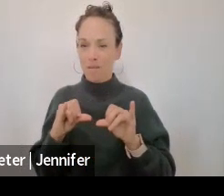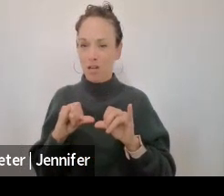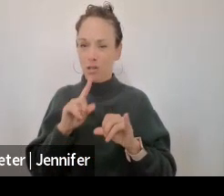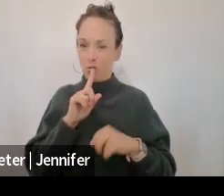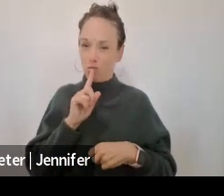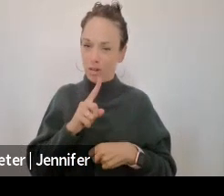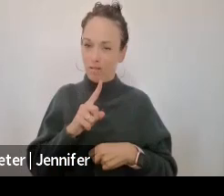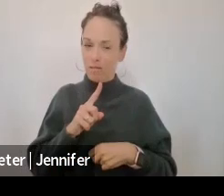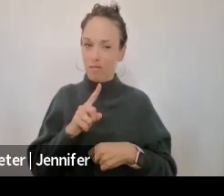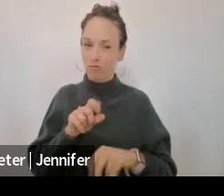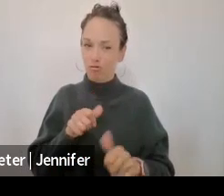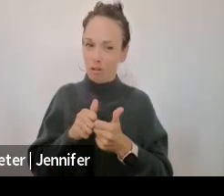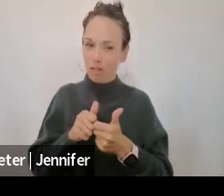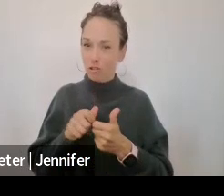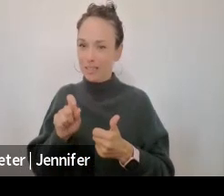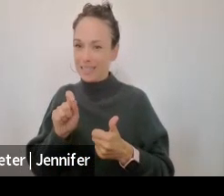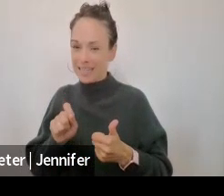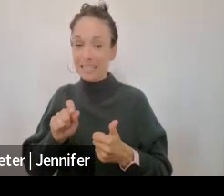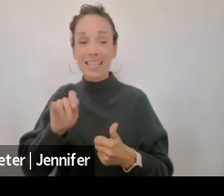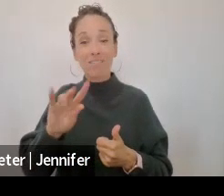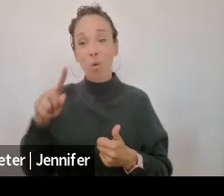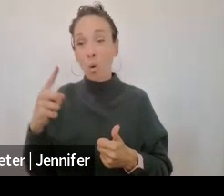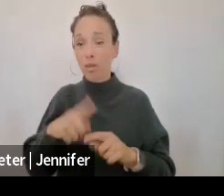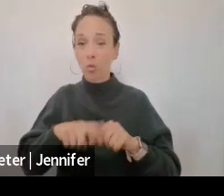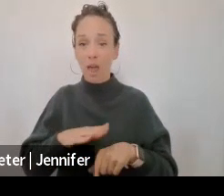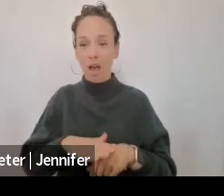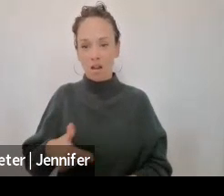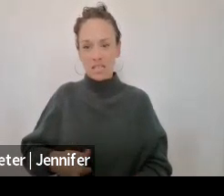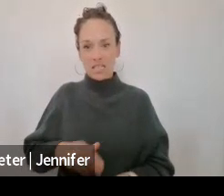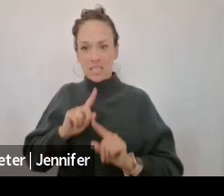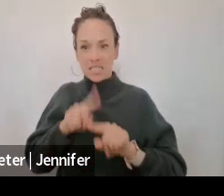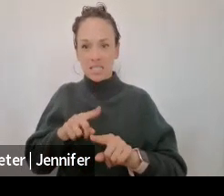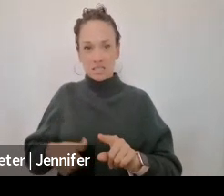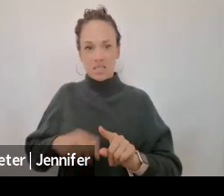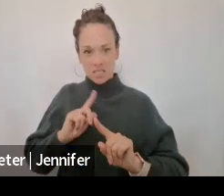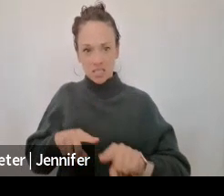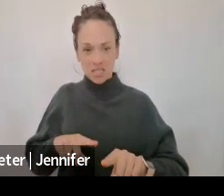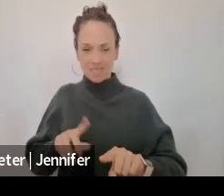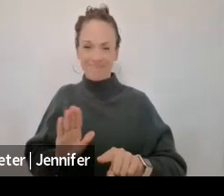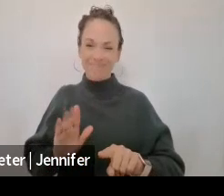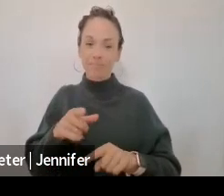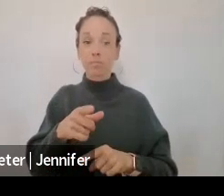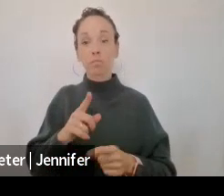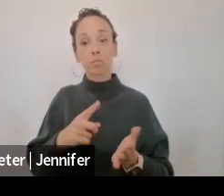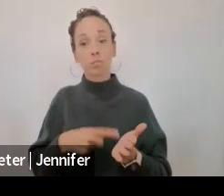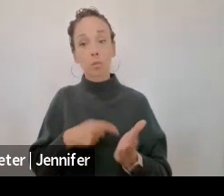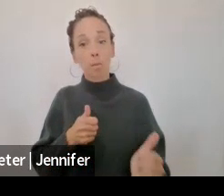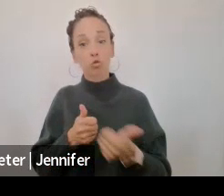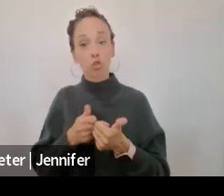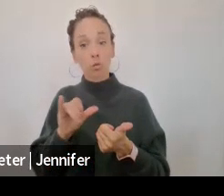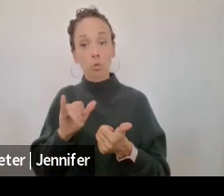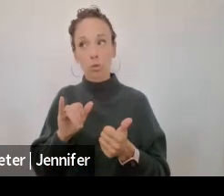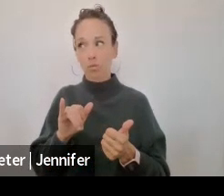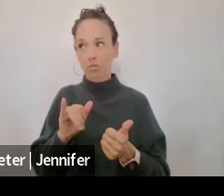solely rely on anecdotal gut reactions. It can also be sometimes a challenge to figure out where to even